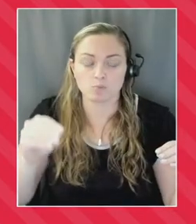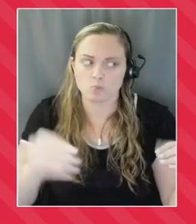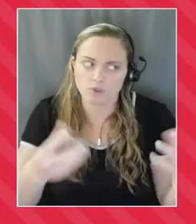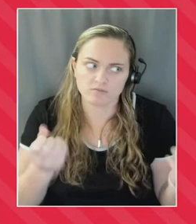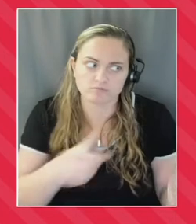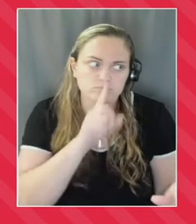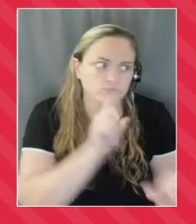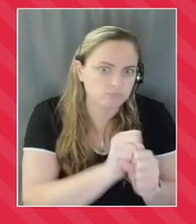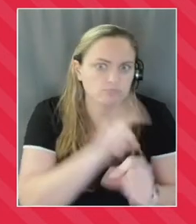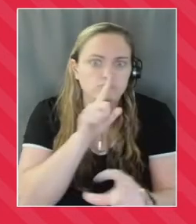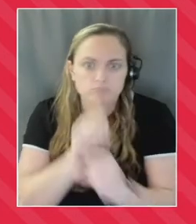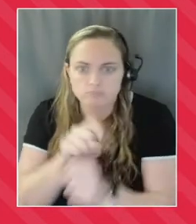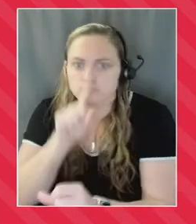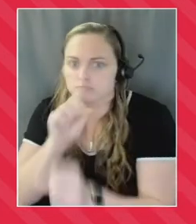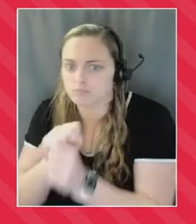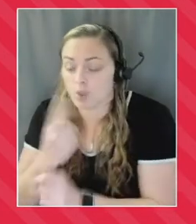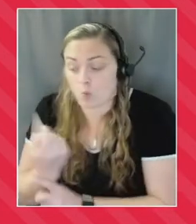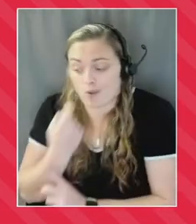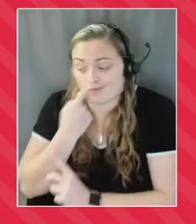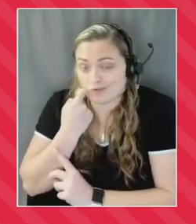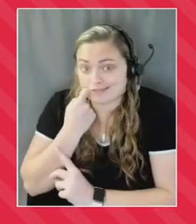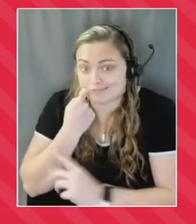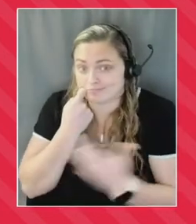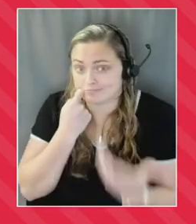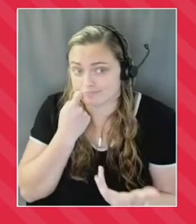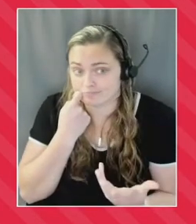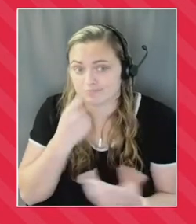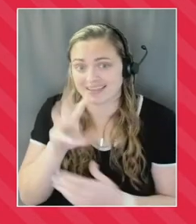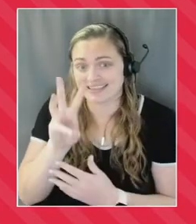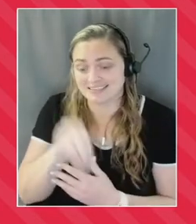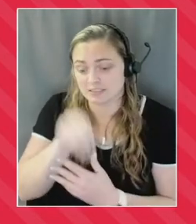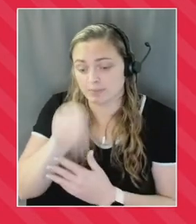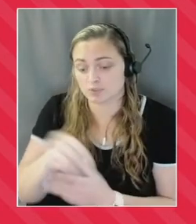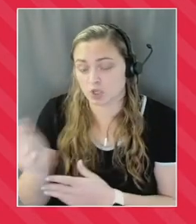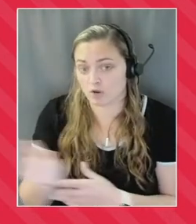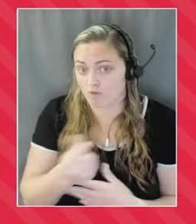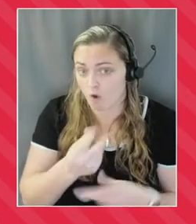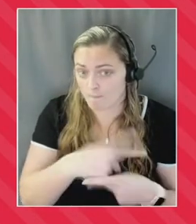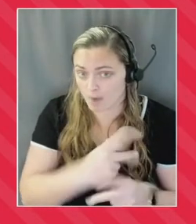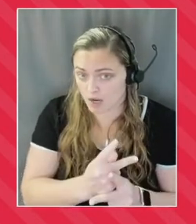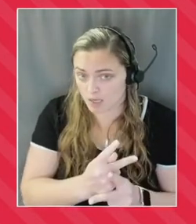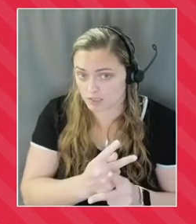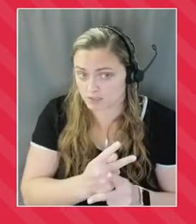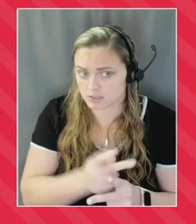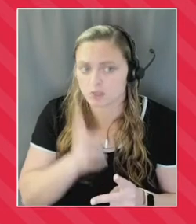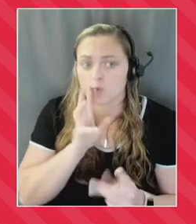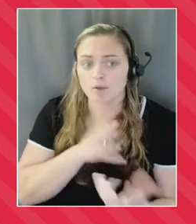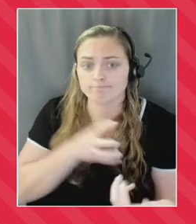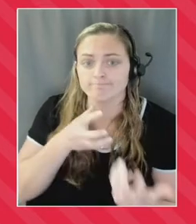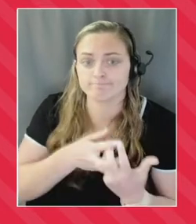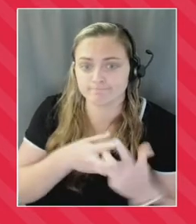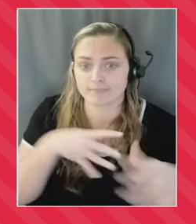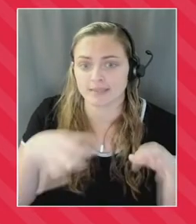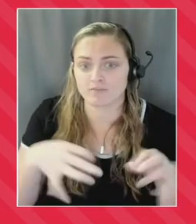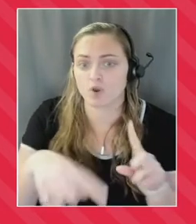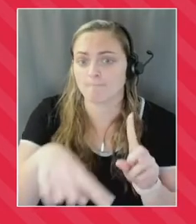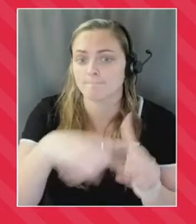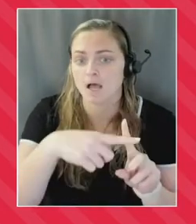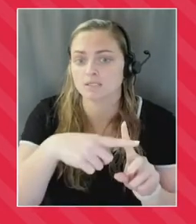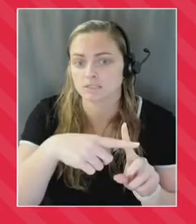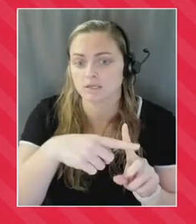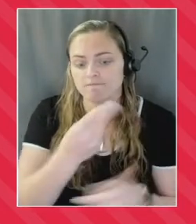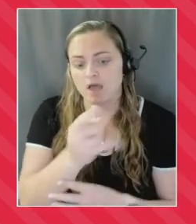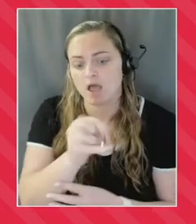one of those more recently is that 60% of all of our products would fit a definition of positive hydration by the